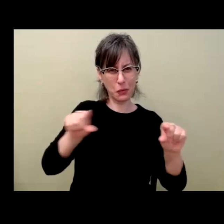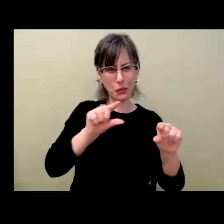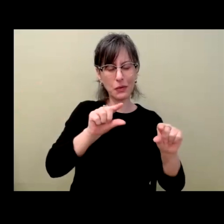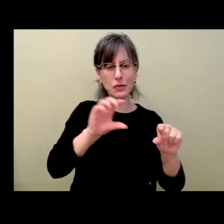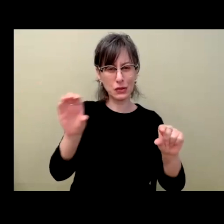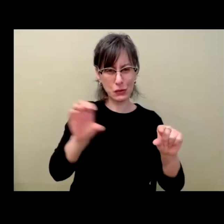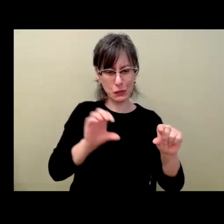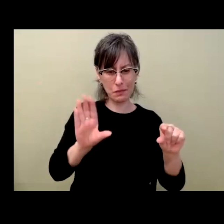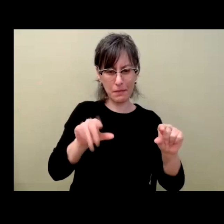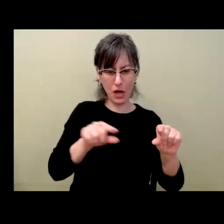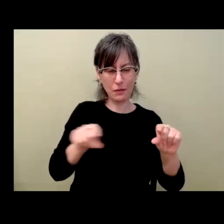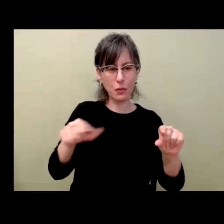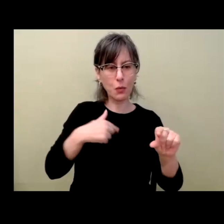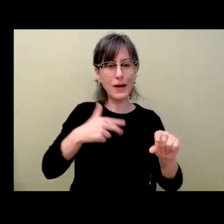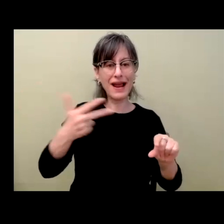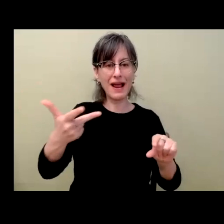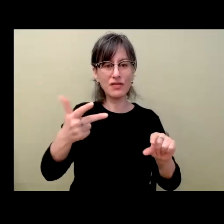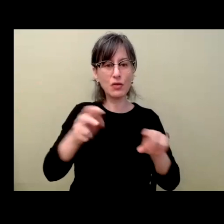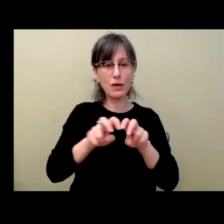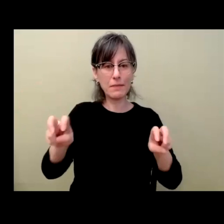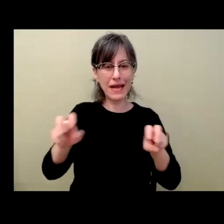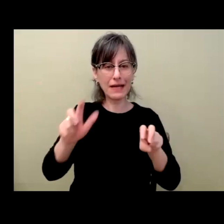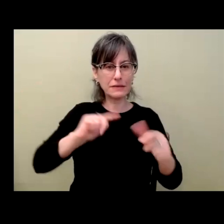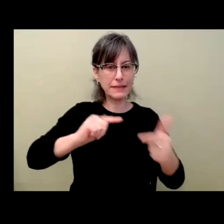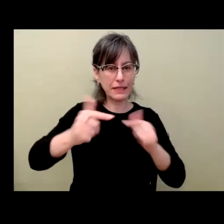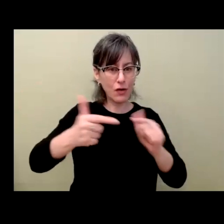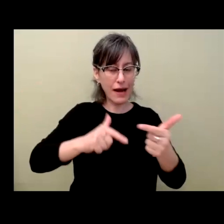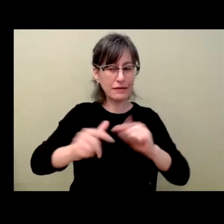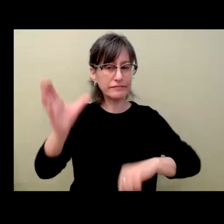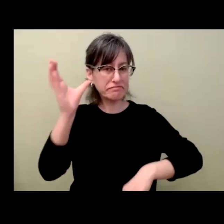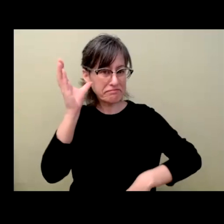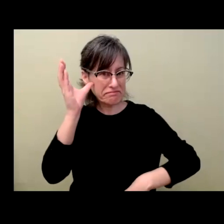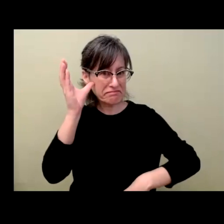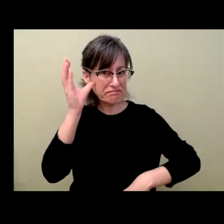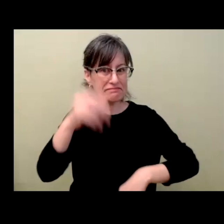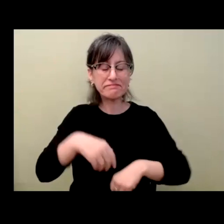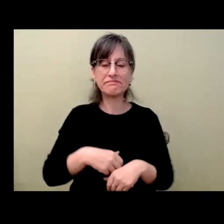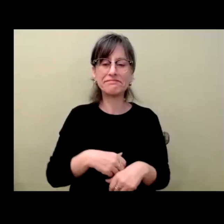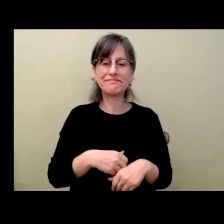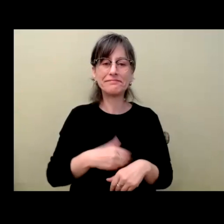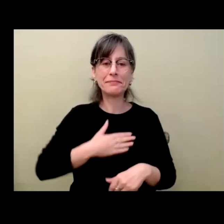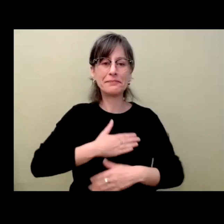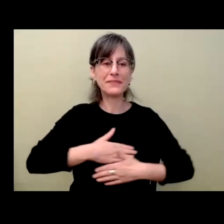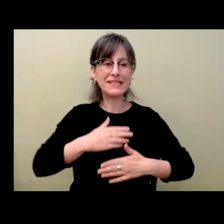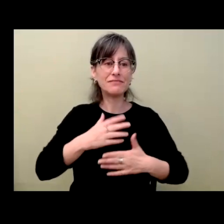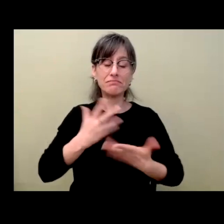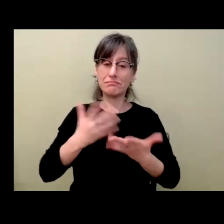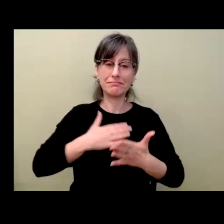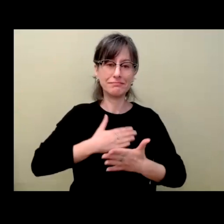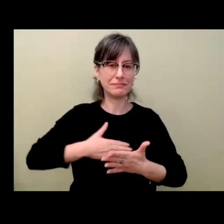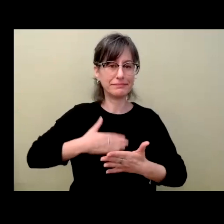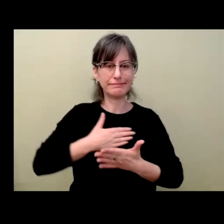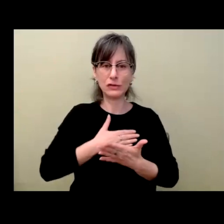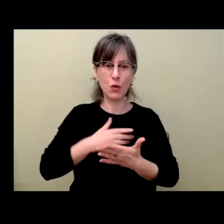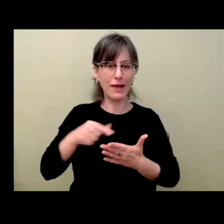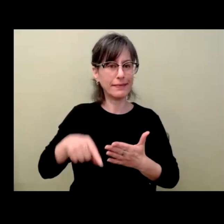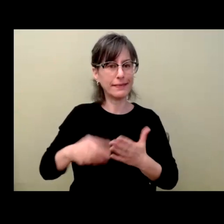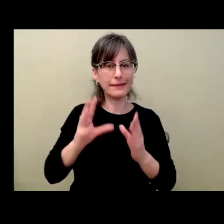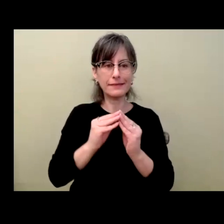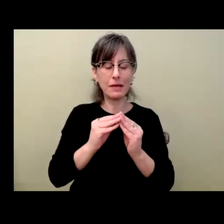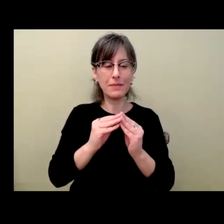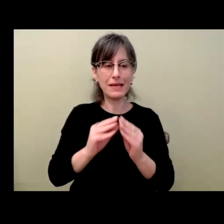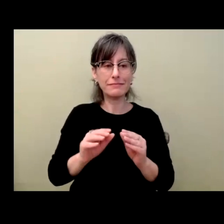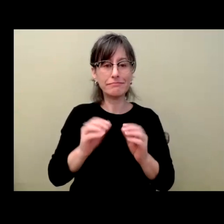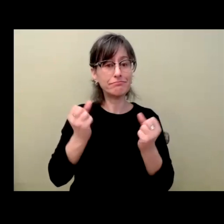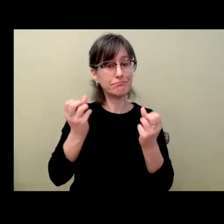We have 3 interactive panels today for you to listen in on. So please enjoy the summit. Live captioning and